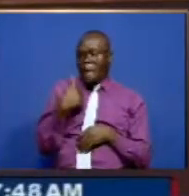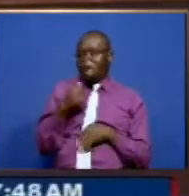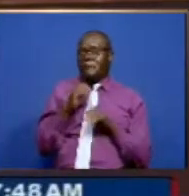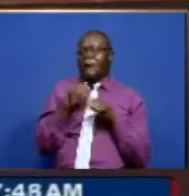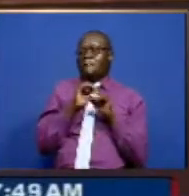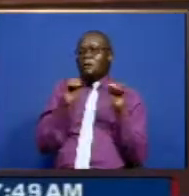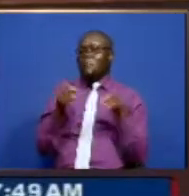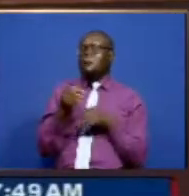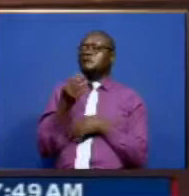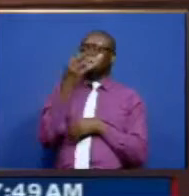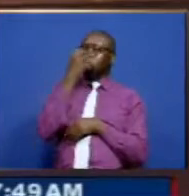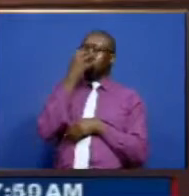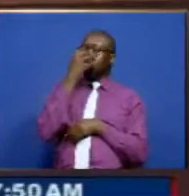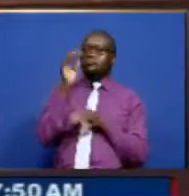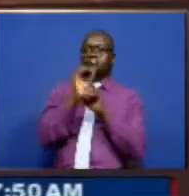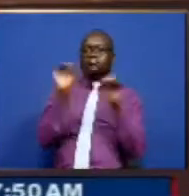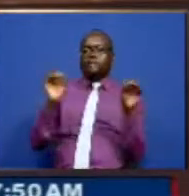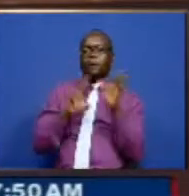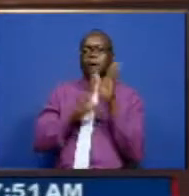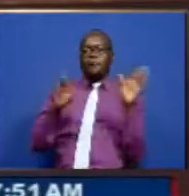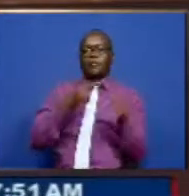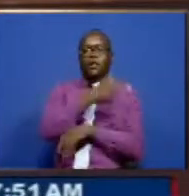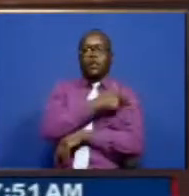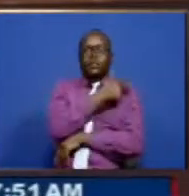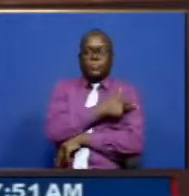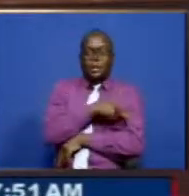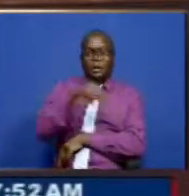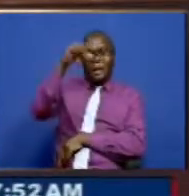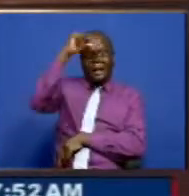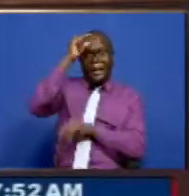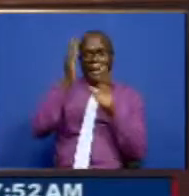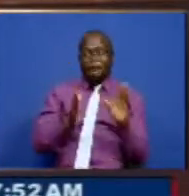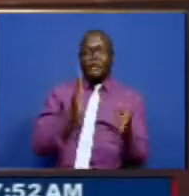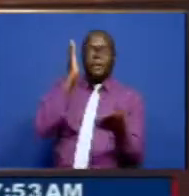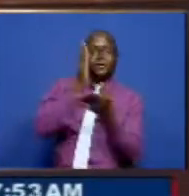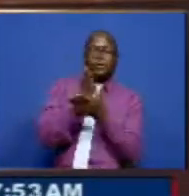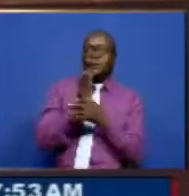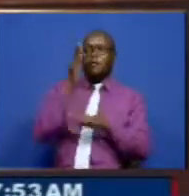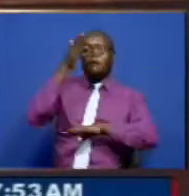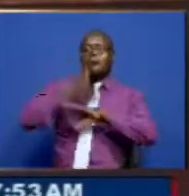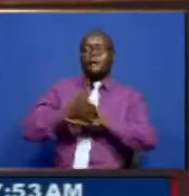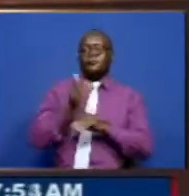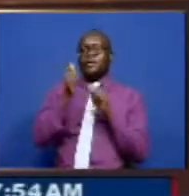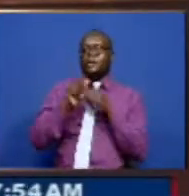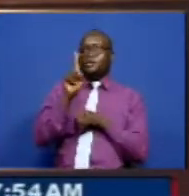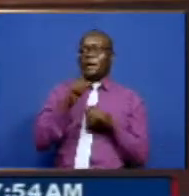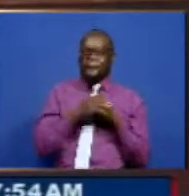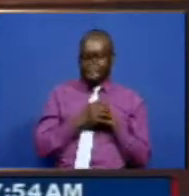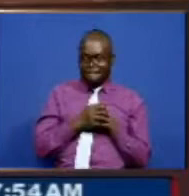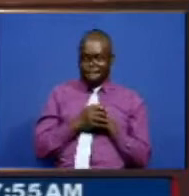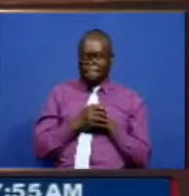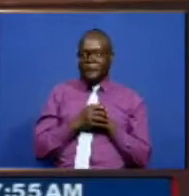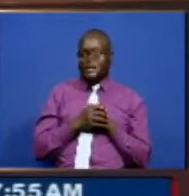county referral hospital. Honorable Governor, true or not true?